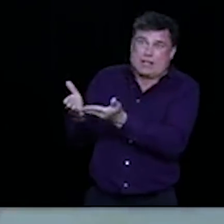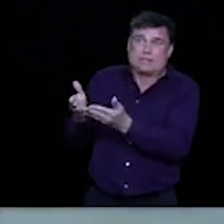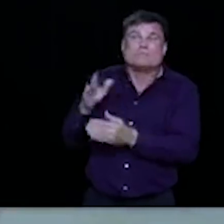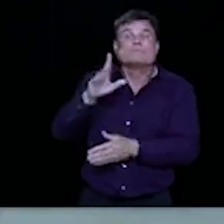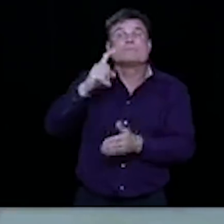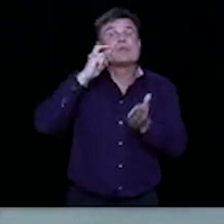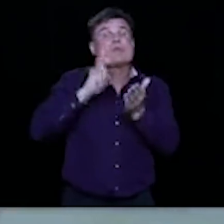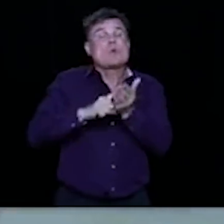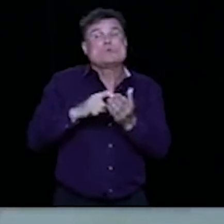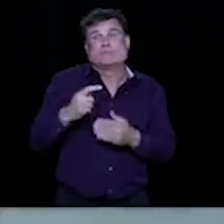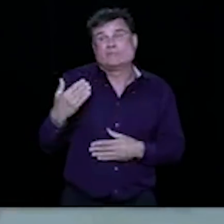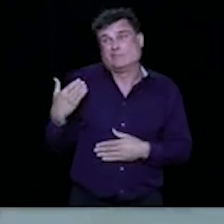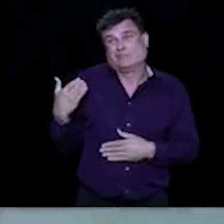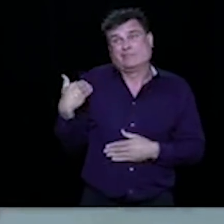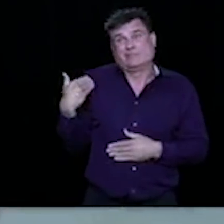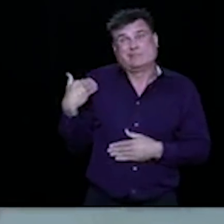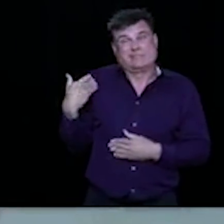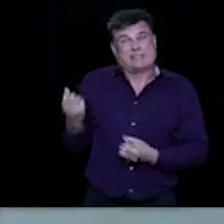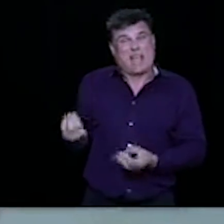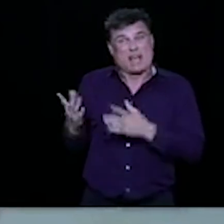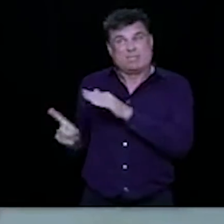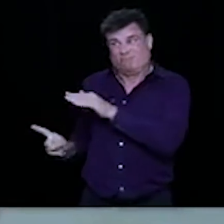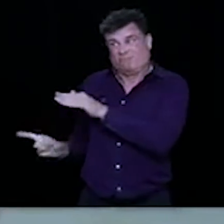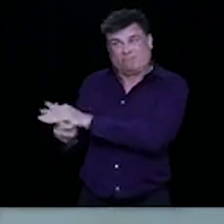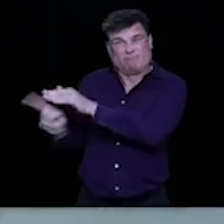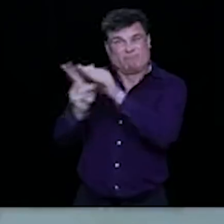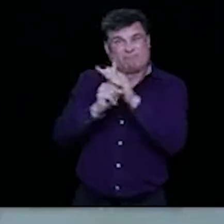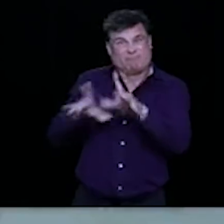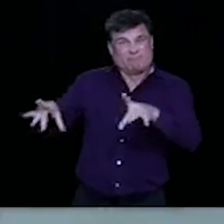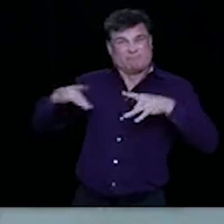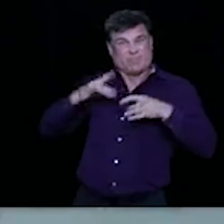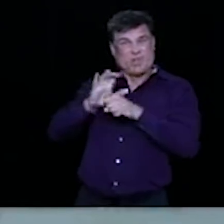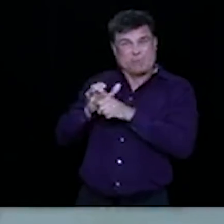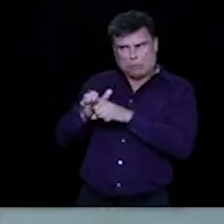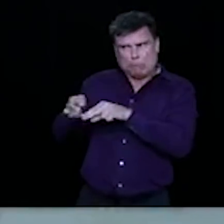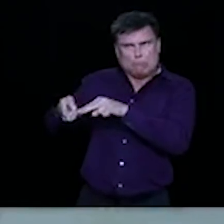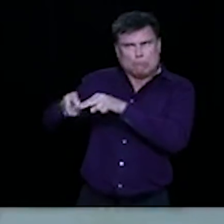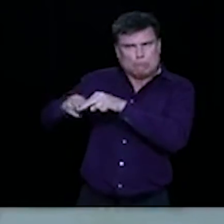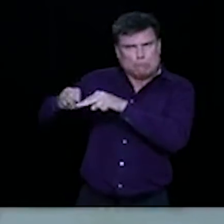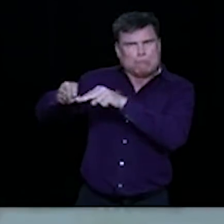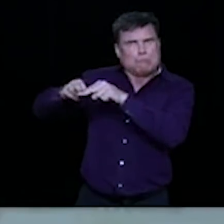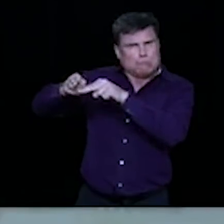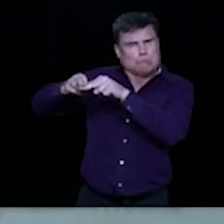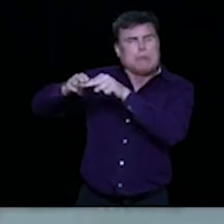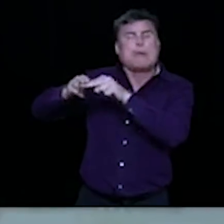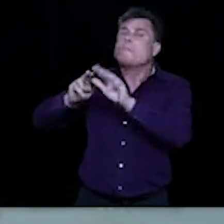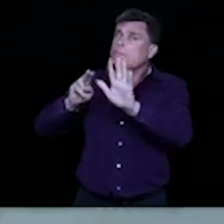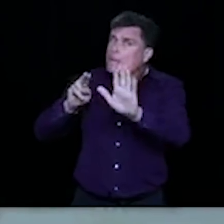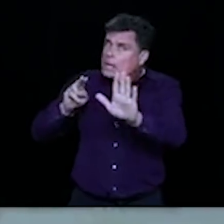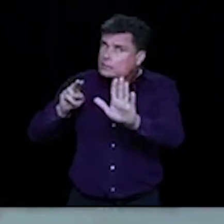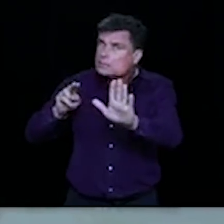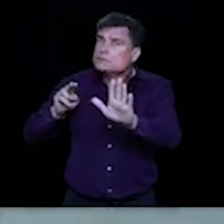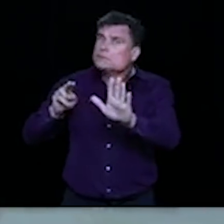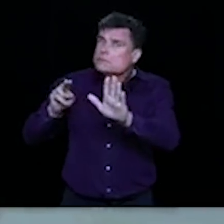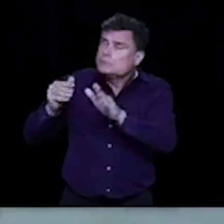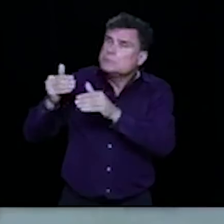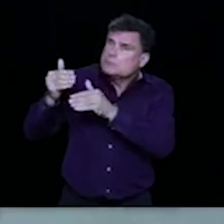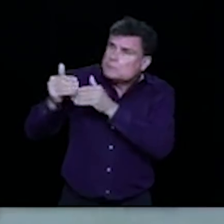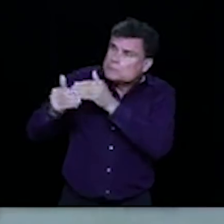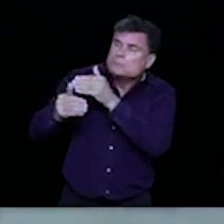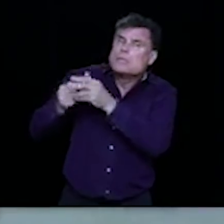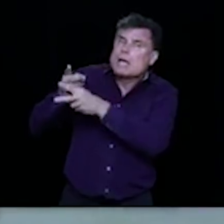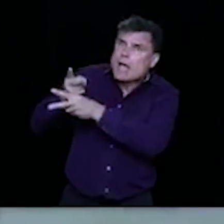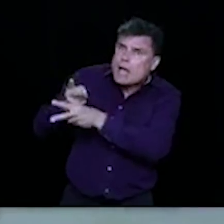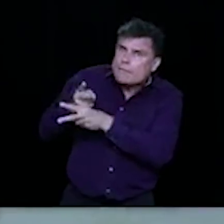cases, but we have put layers of protection in place. We have safely restarted our province in a slow and thoughtful